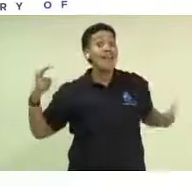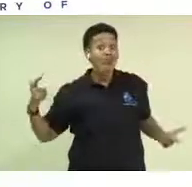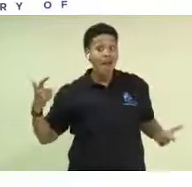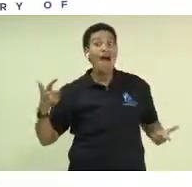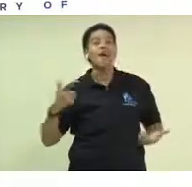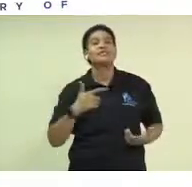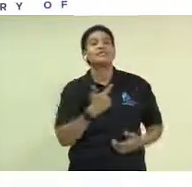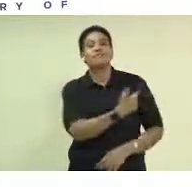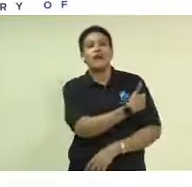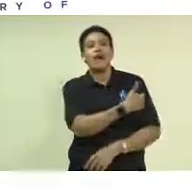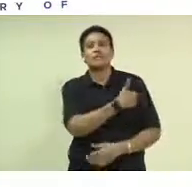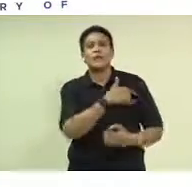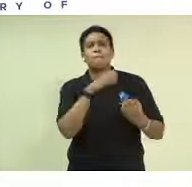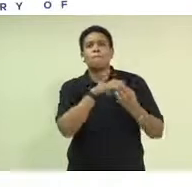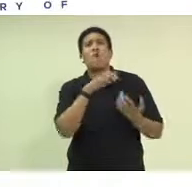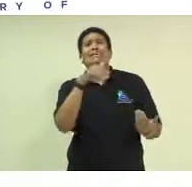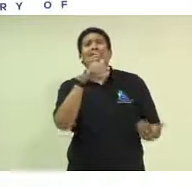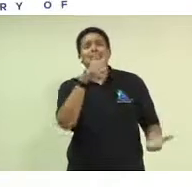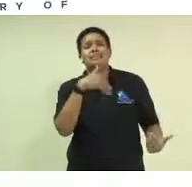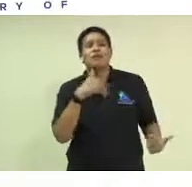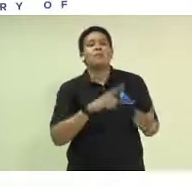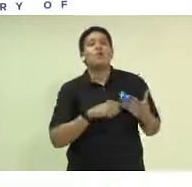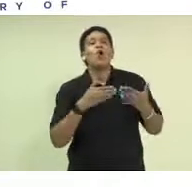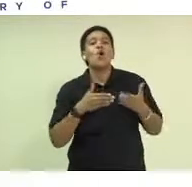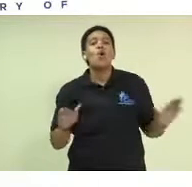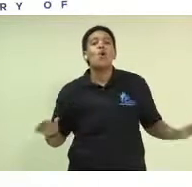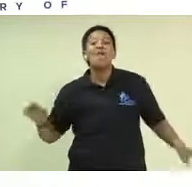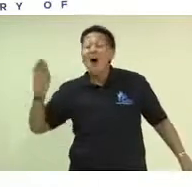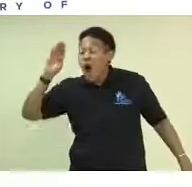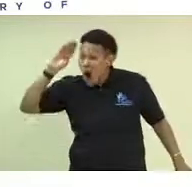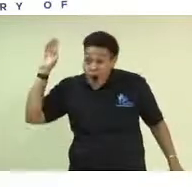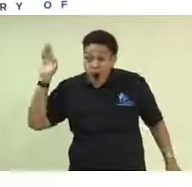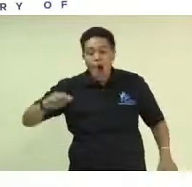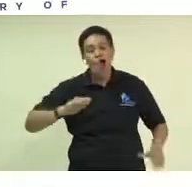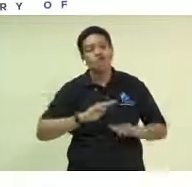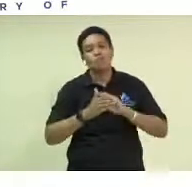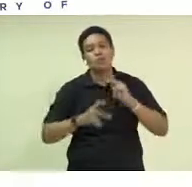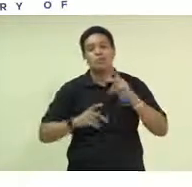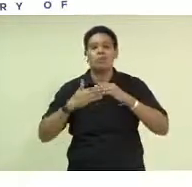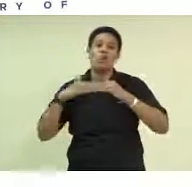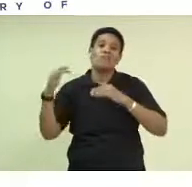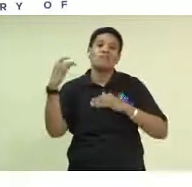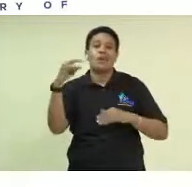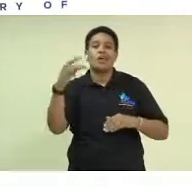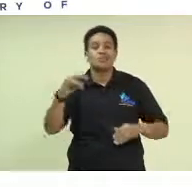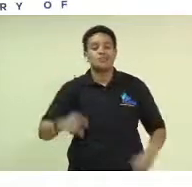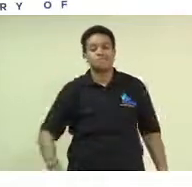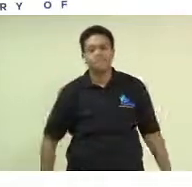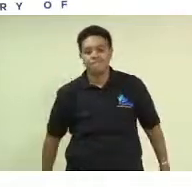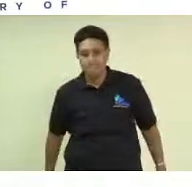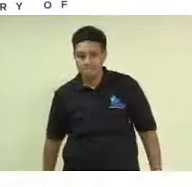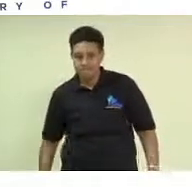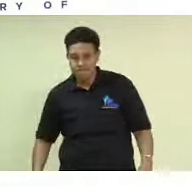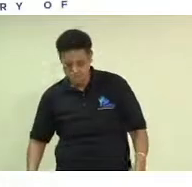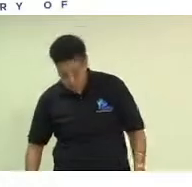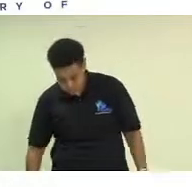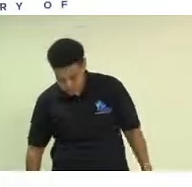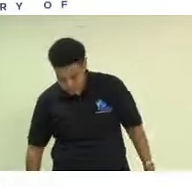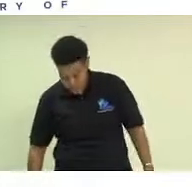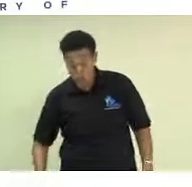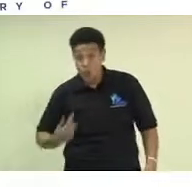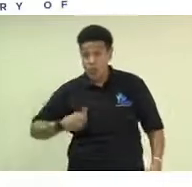of vaccines and the opening up to all of those populations that qualify. We